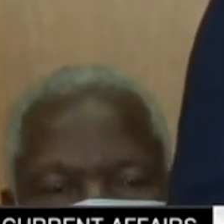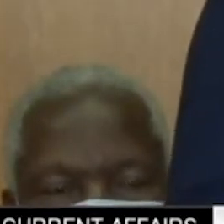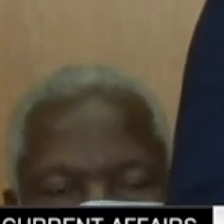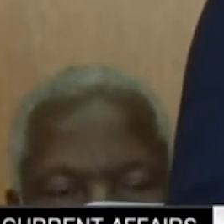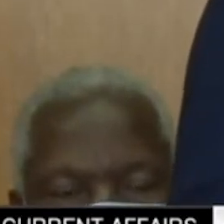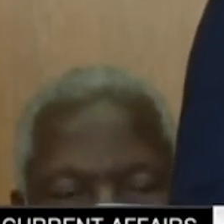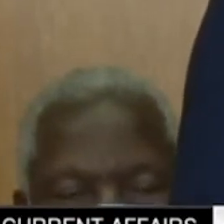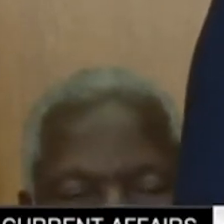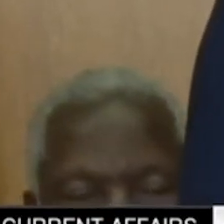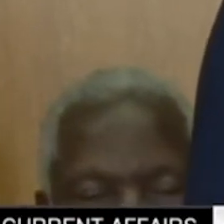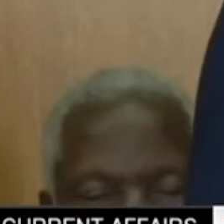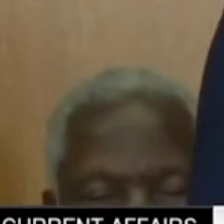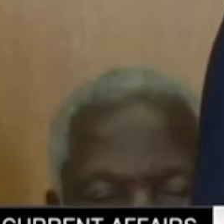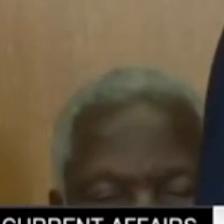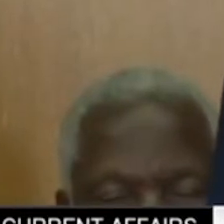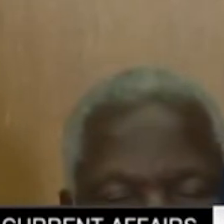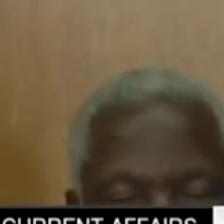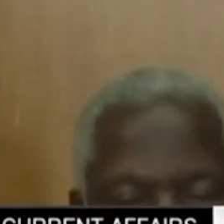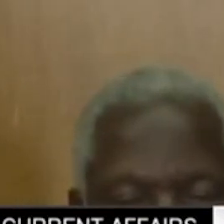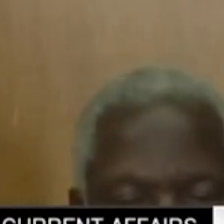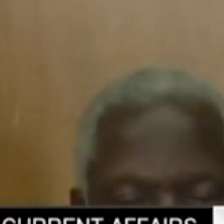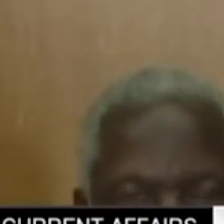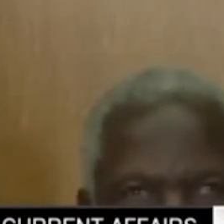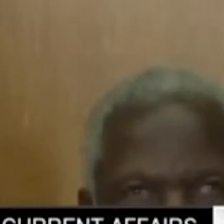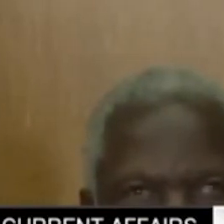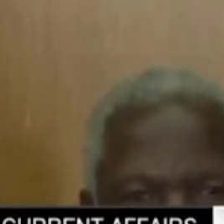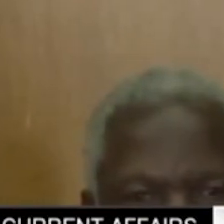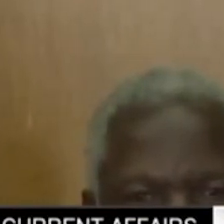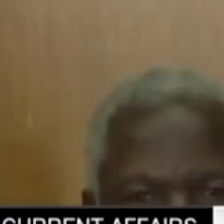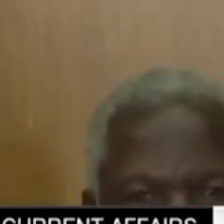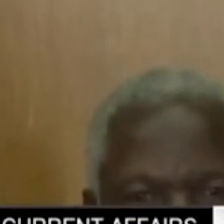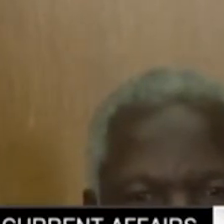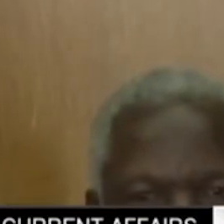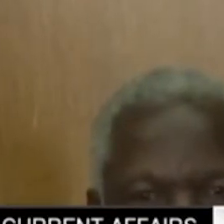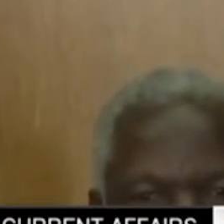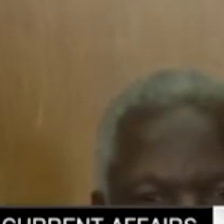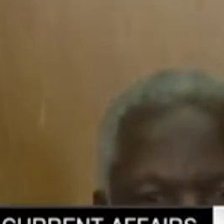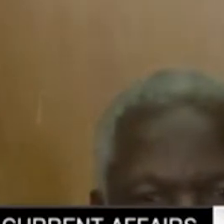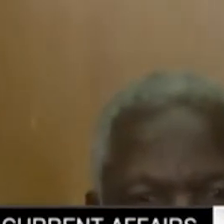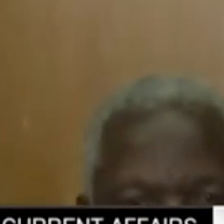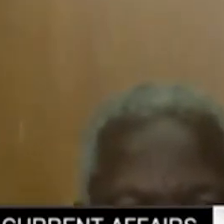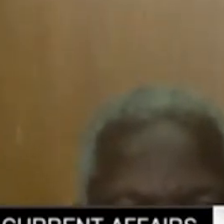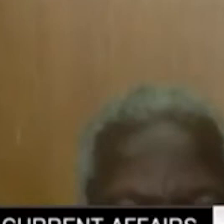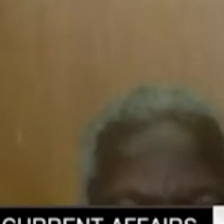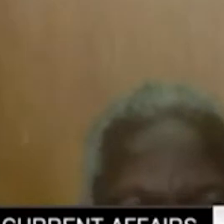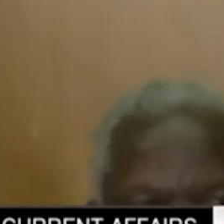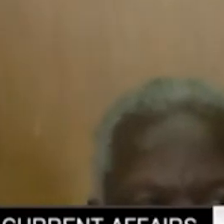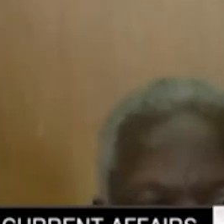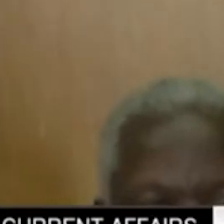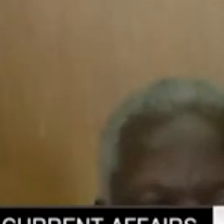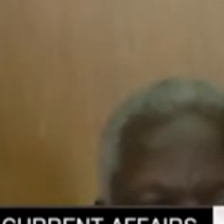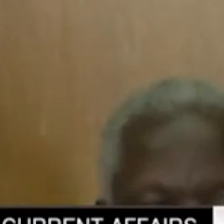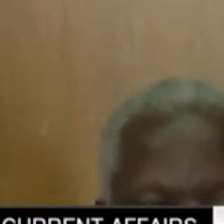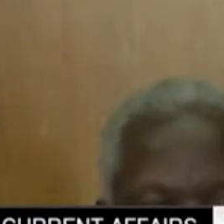citizens. Life cannot be bought, and it is the right of each Zimbabwean